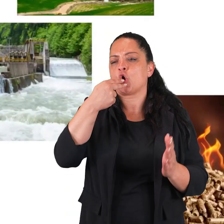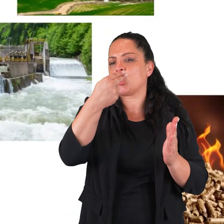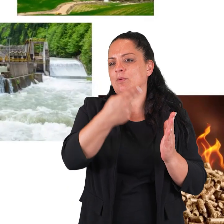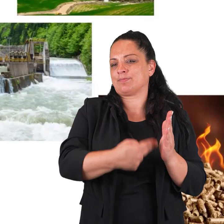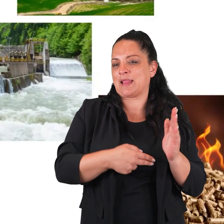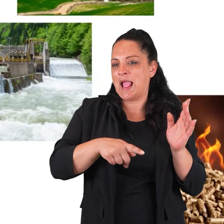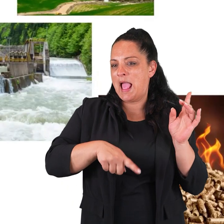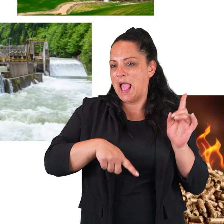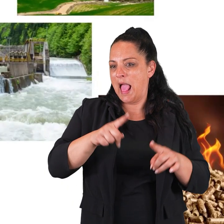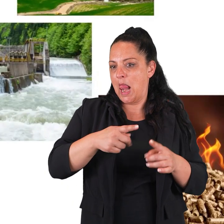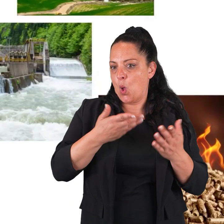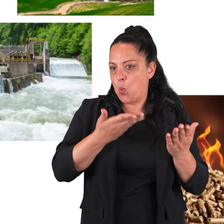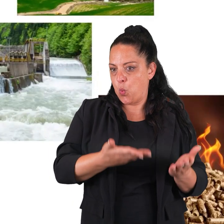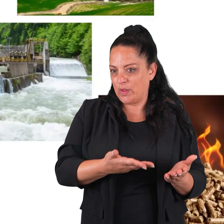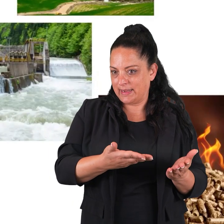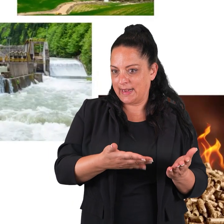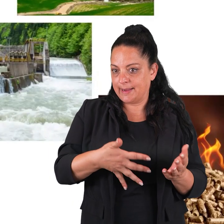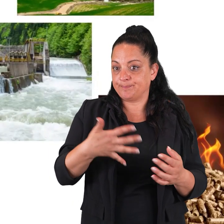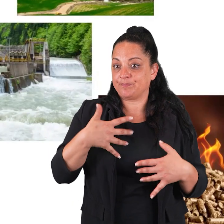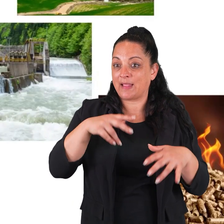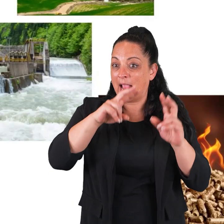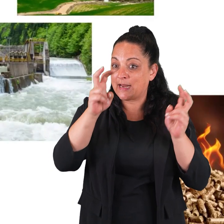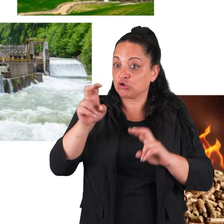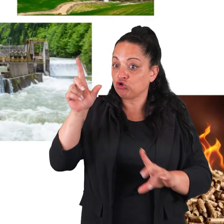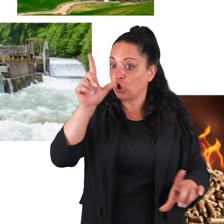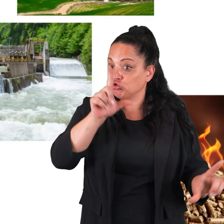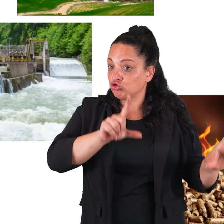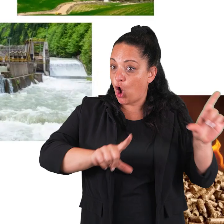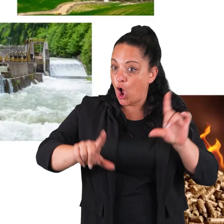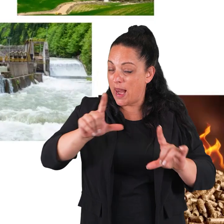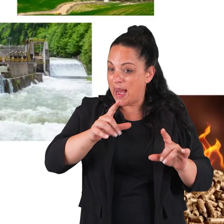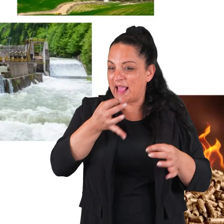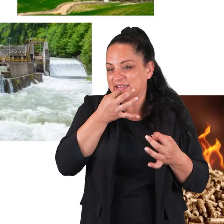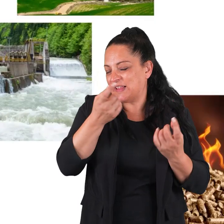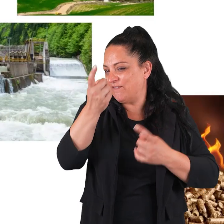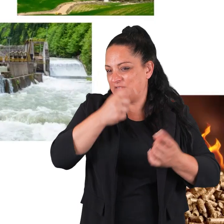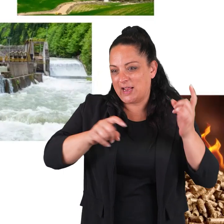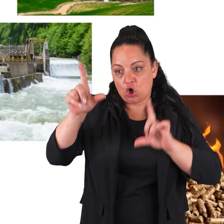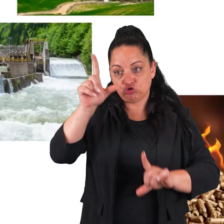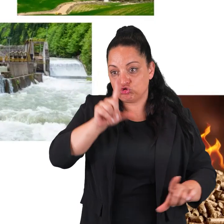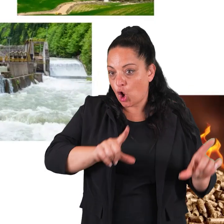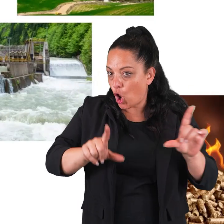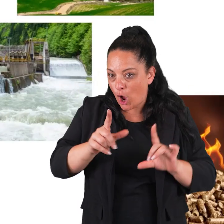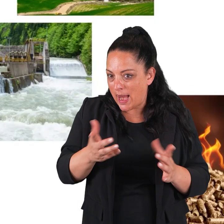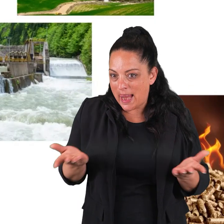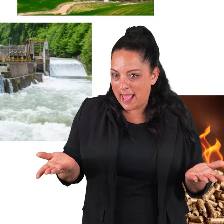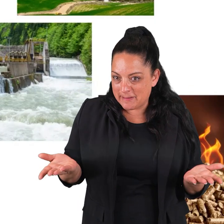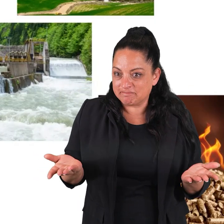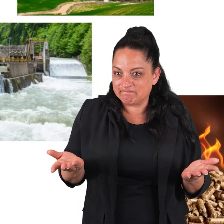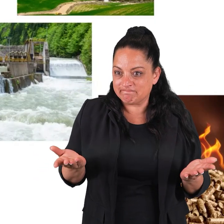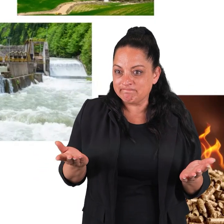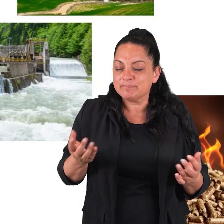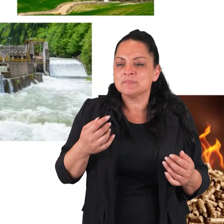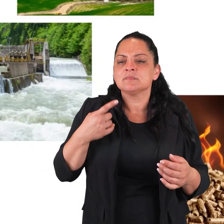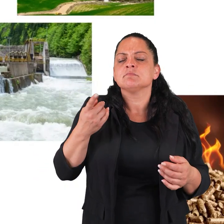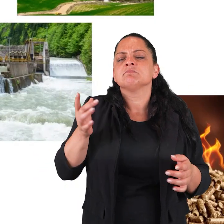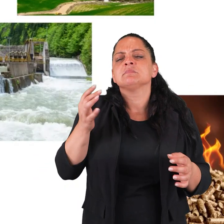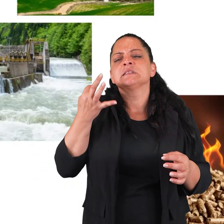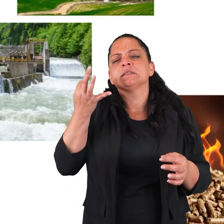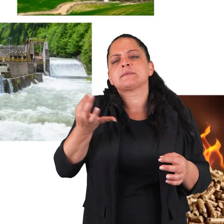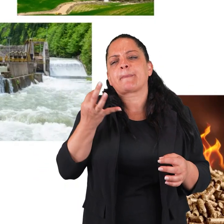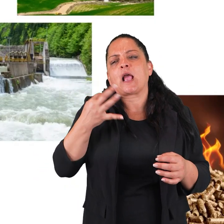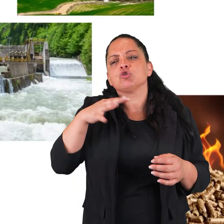Let's list some of them. So we have solar energy that comes from the sun and usually it's captured